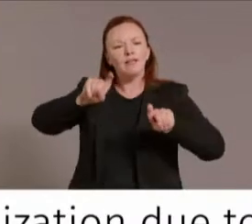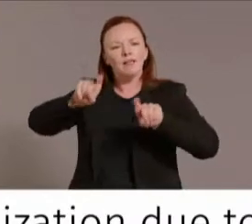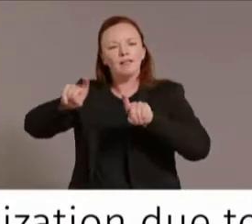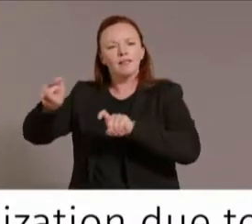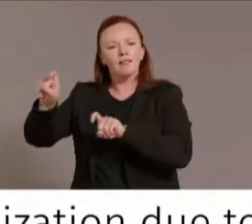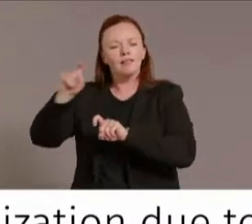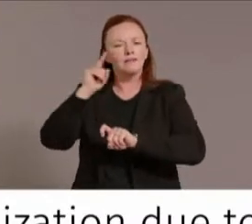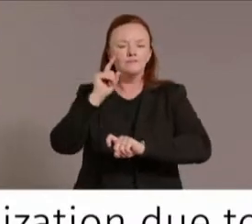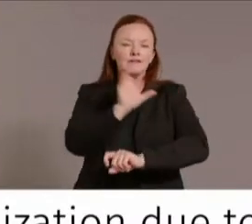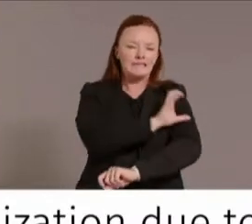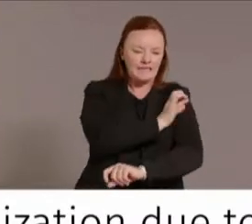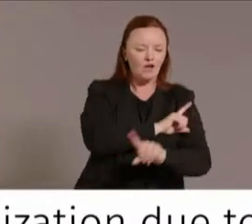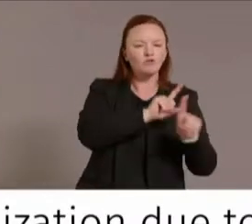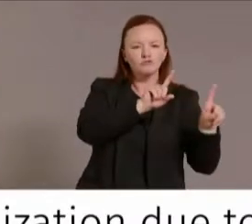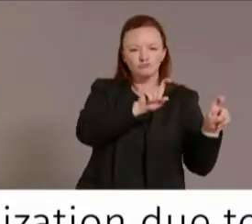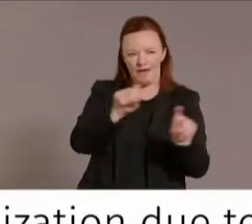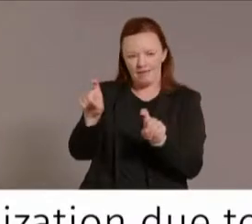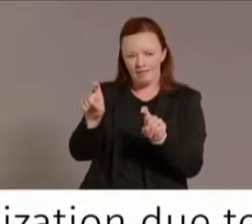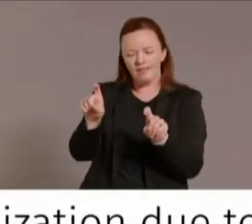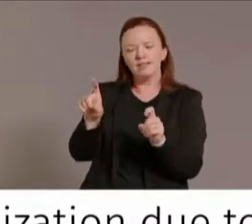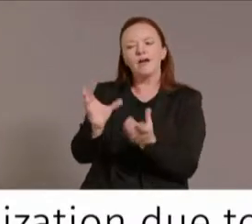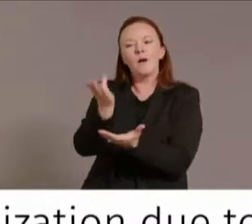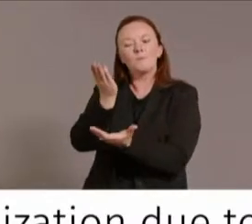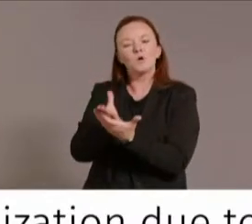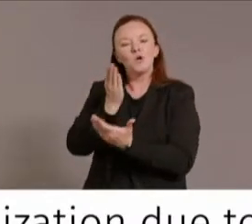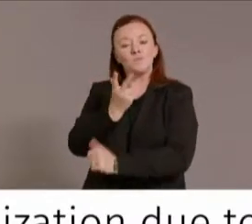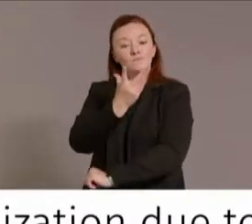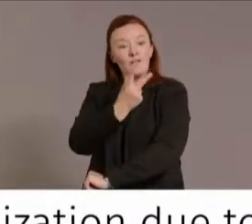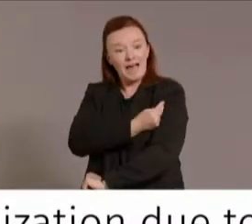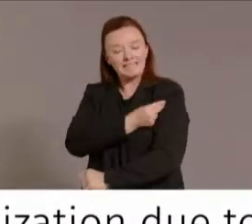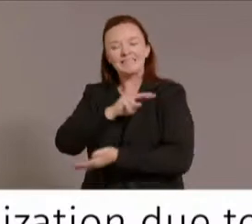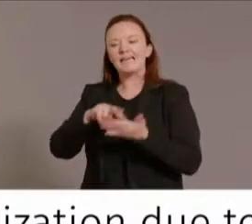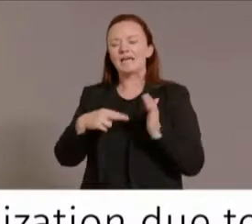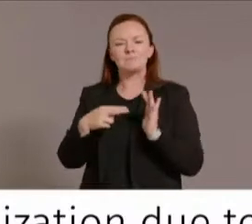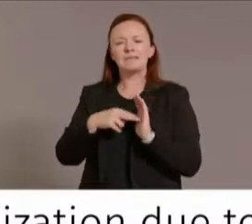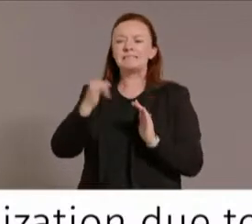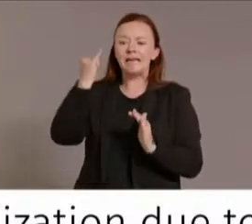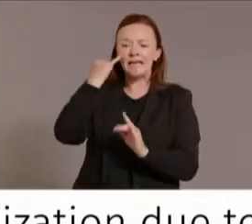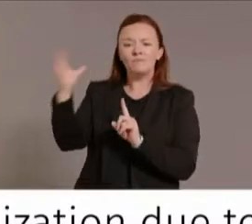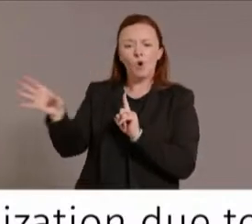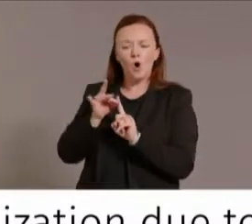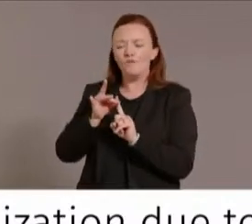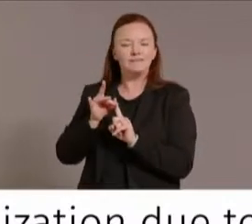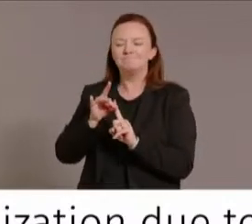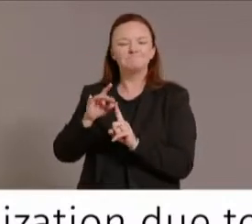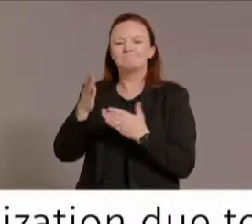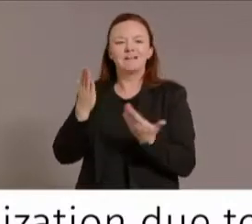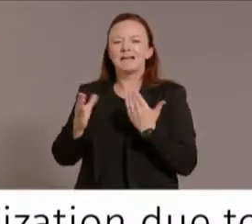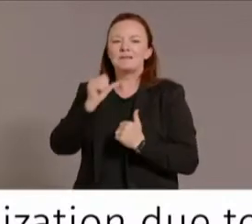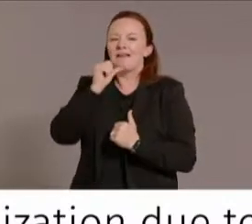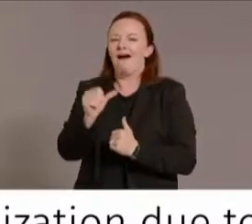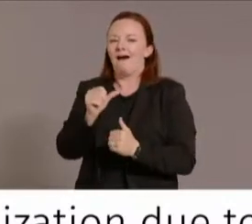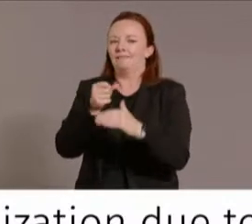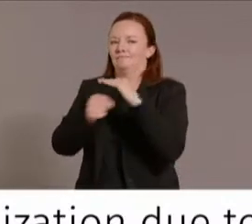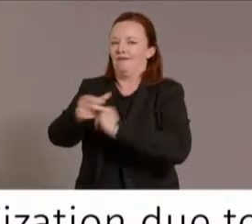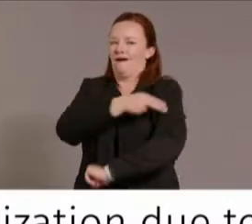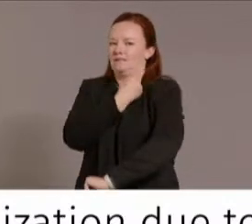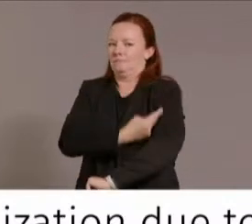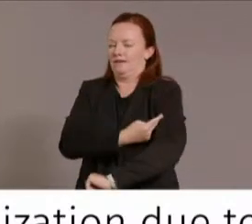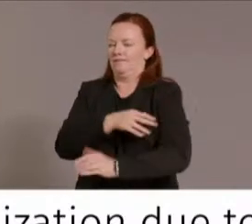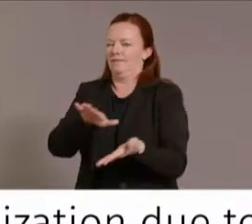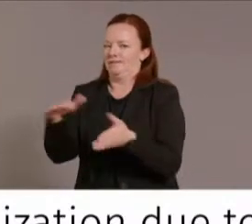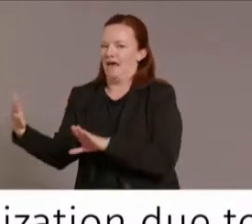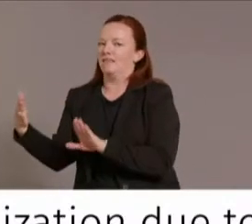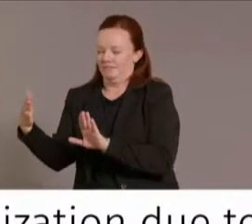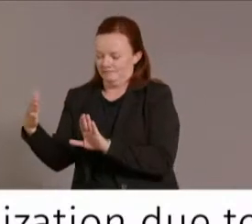really successful effectiveness against hospitalization and death. However, sometimes that clinical data does not translate over to the real